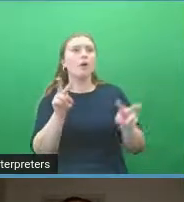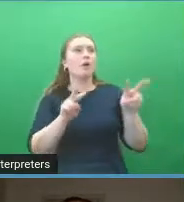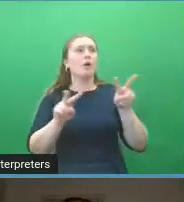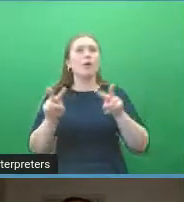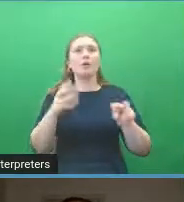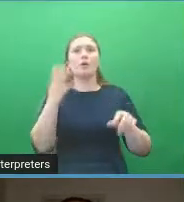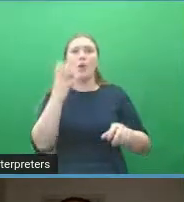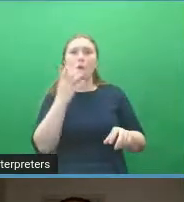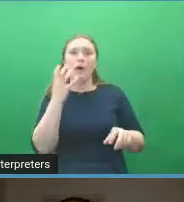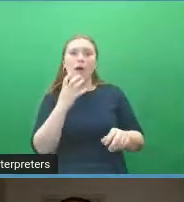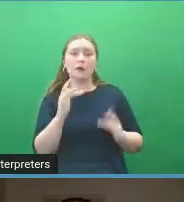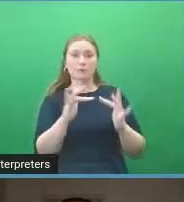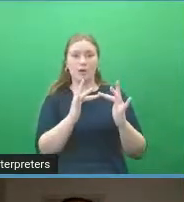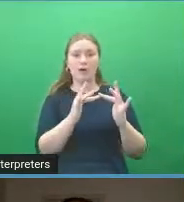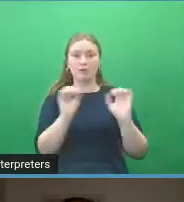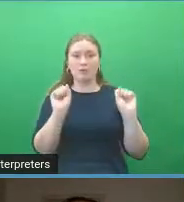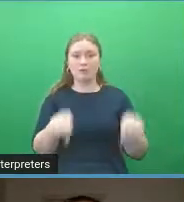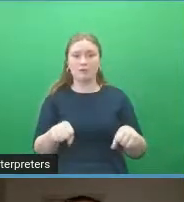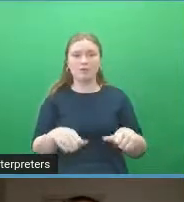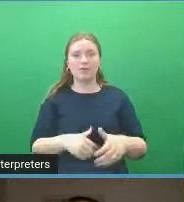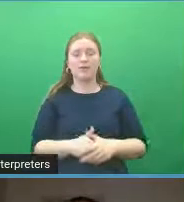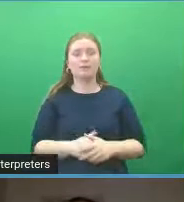visit.